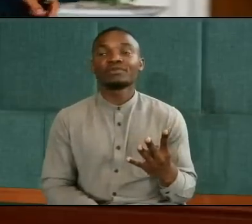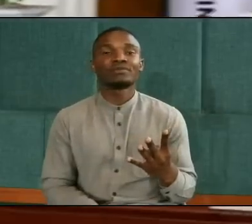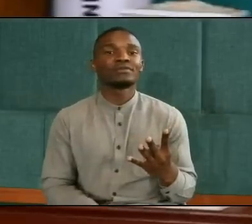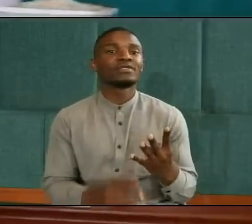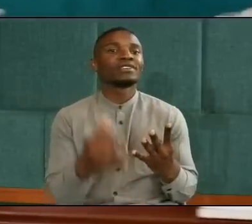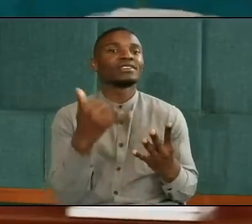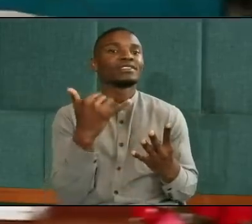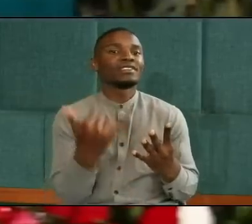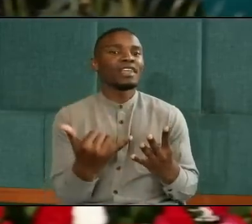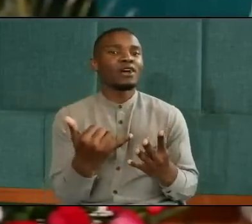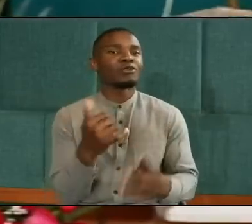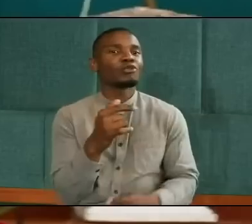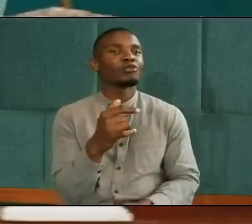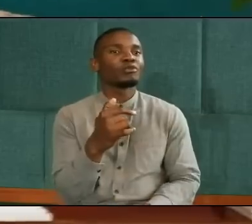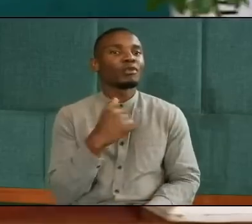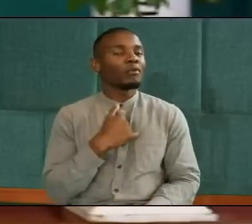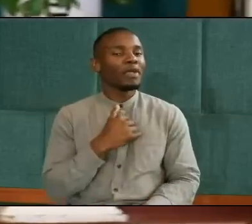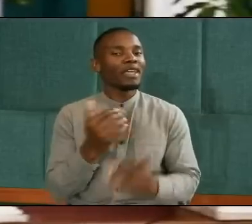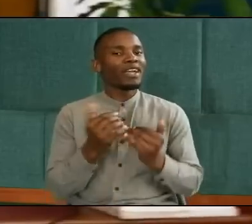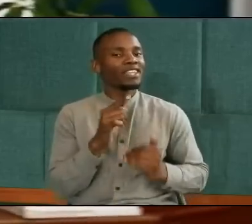here's where I need you to take a deep breath.